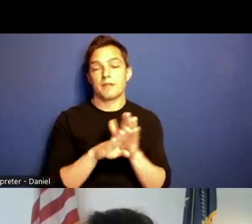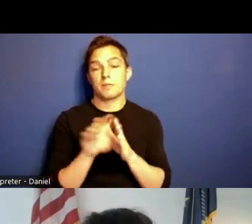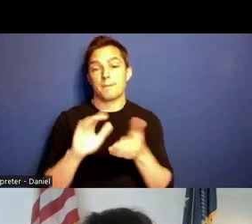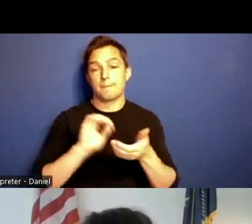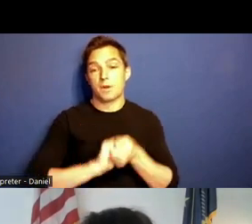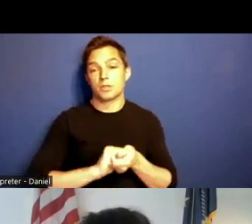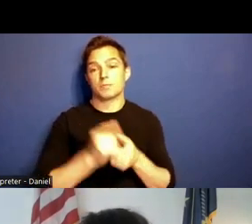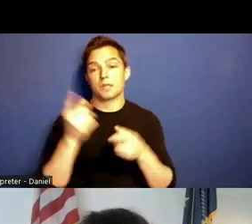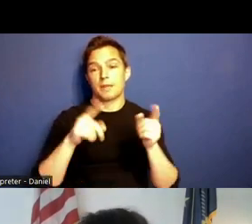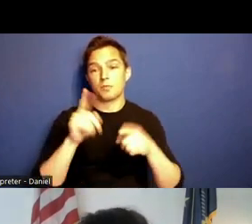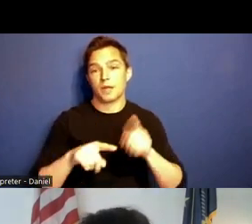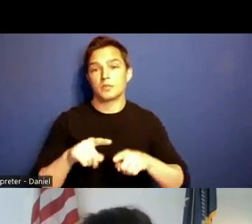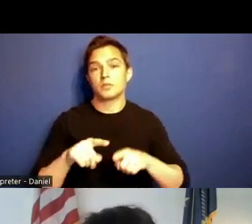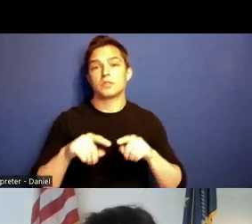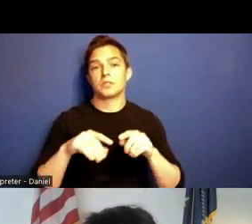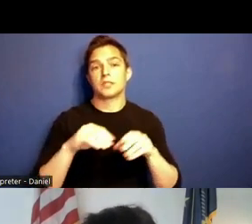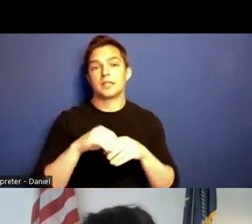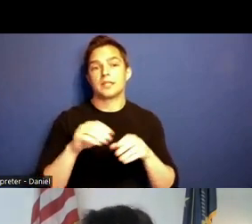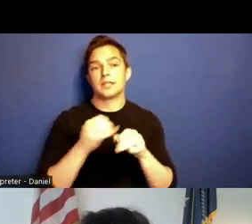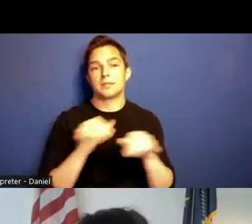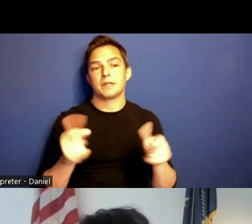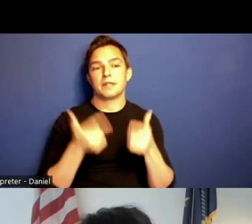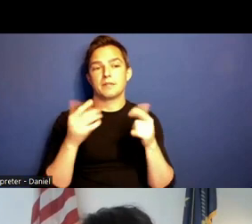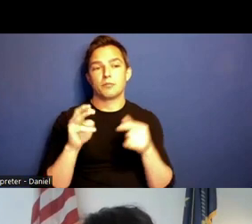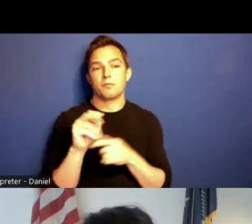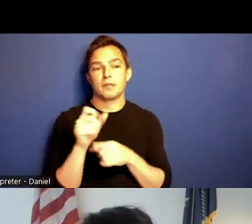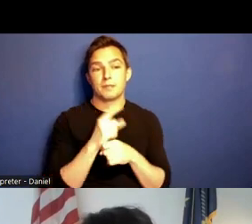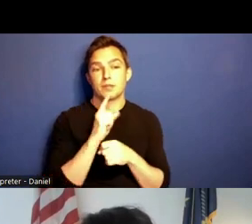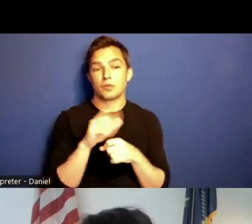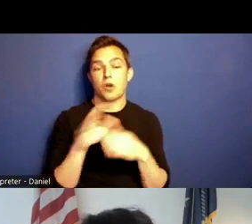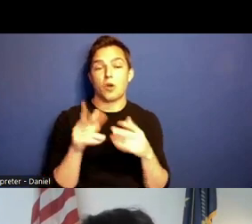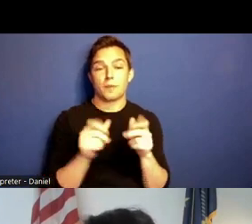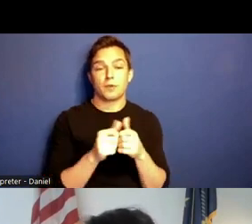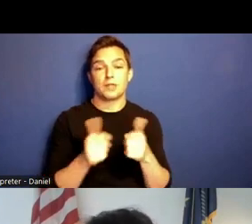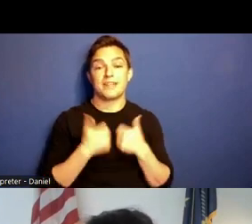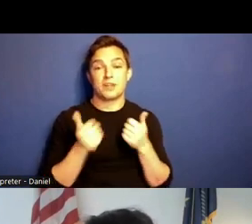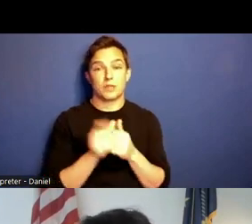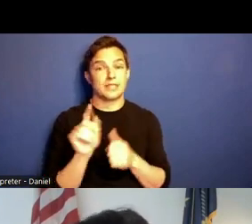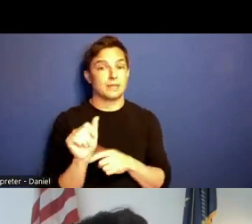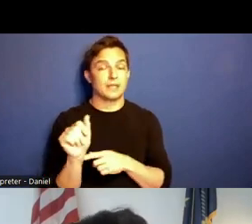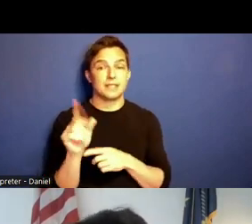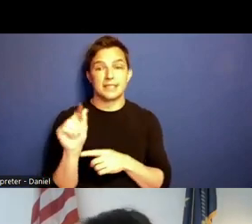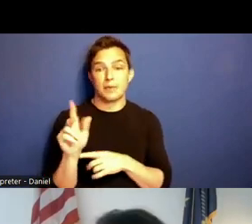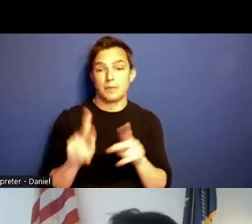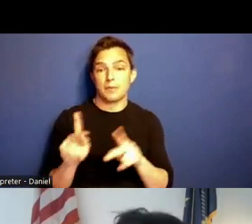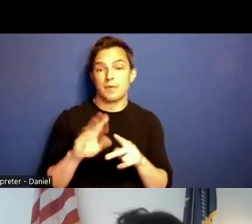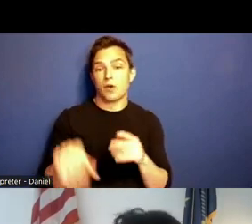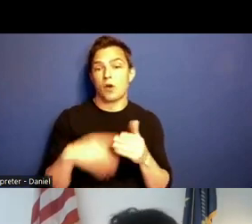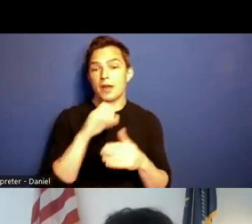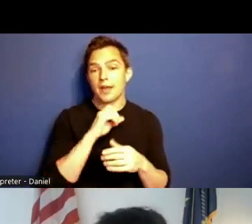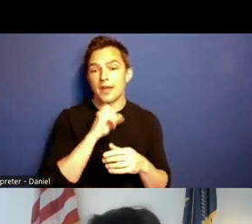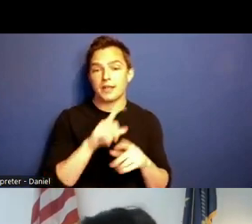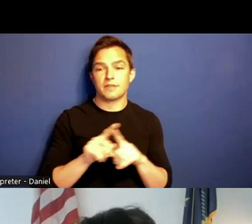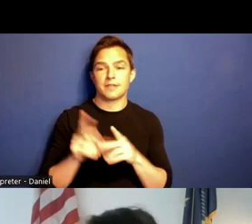and collaborations within the independent living movement to ensure that all people with disabilities, disabled people of all ages, all types